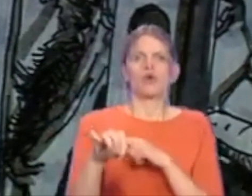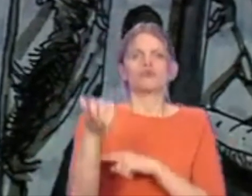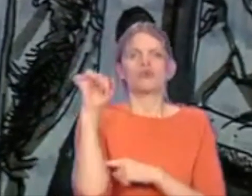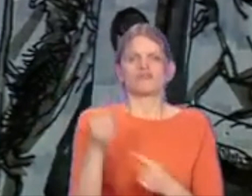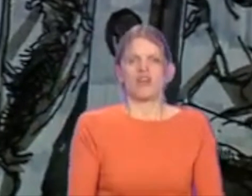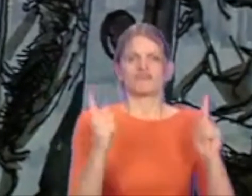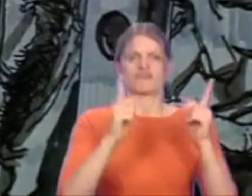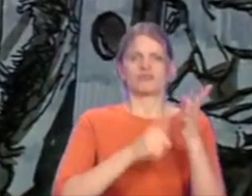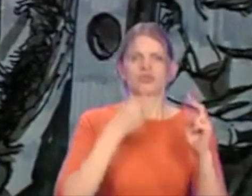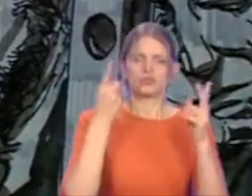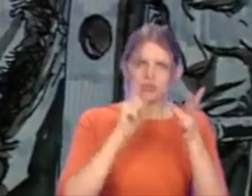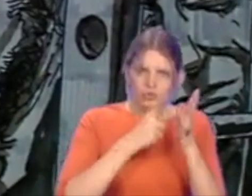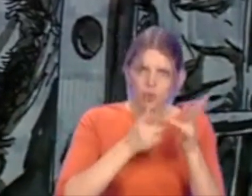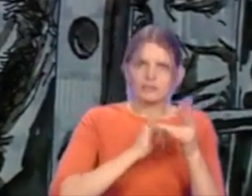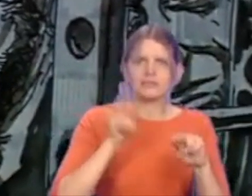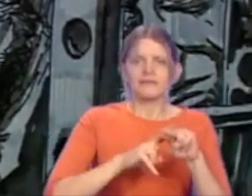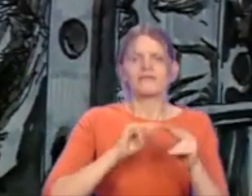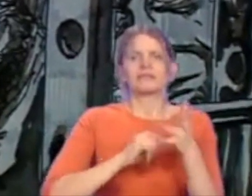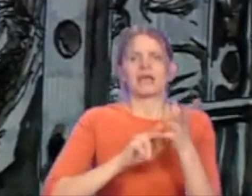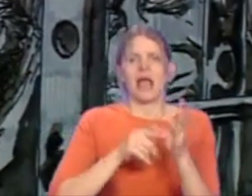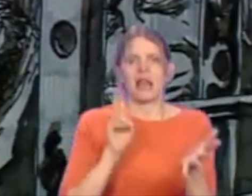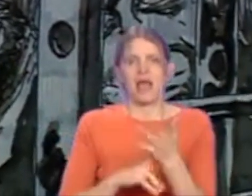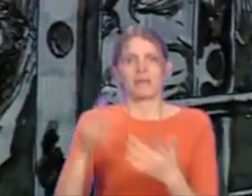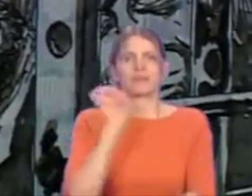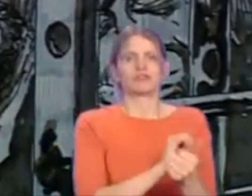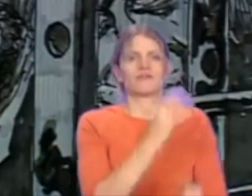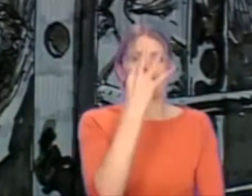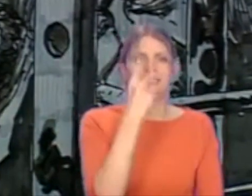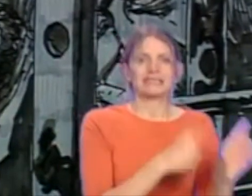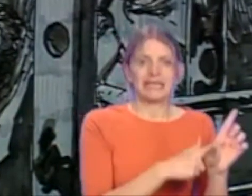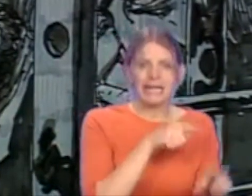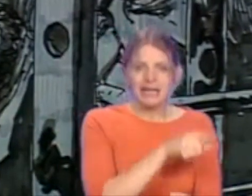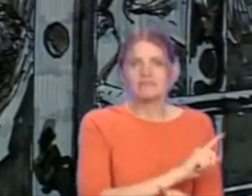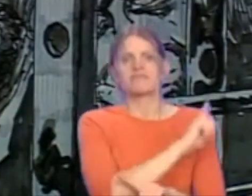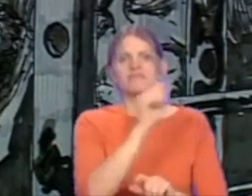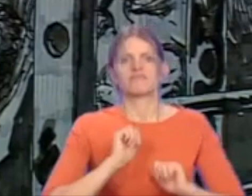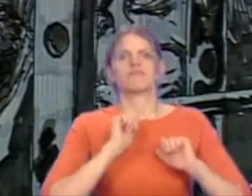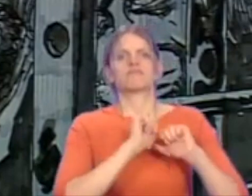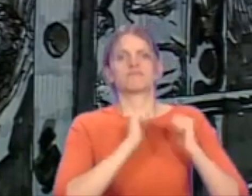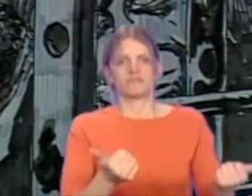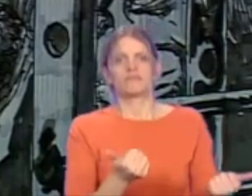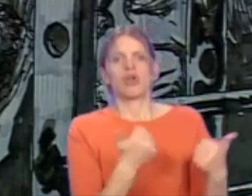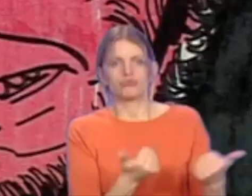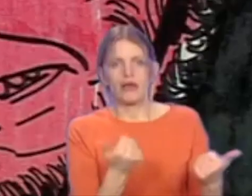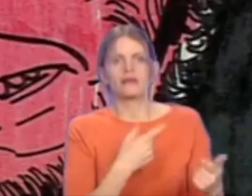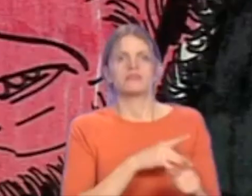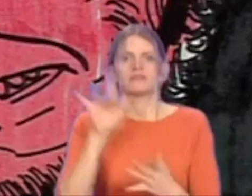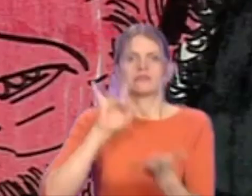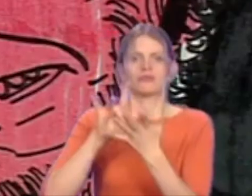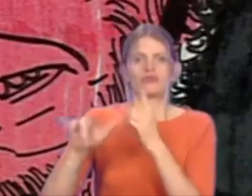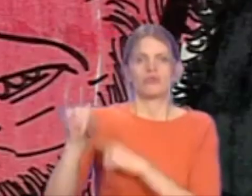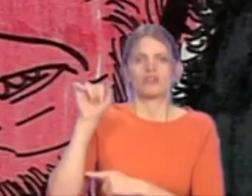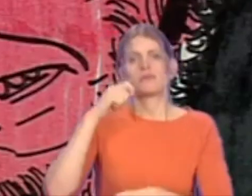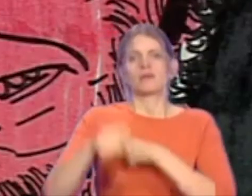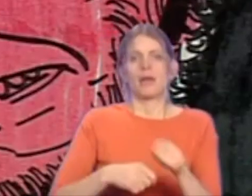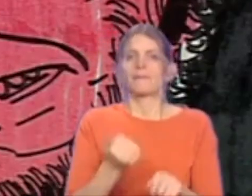gulags. Rehabilitated in 1956, he was allowed to settle in central Russia, where he became a mathematics teacher.